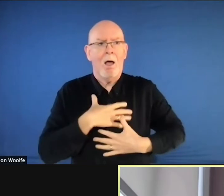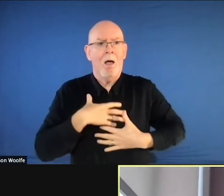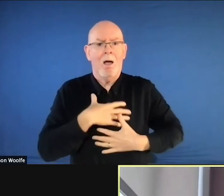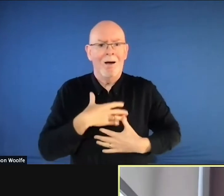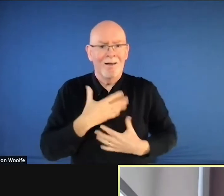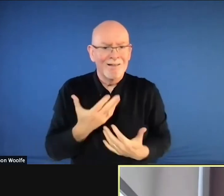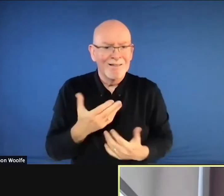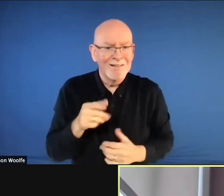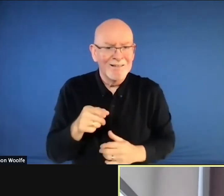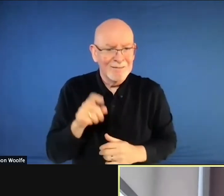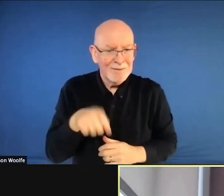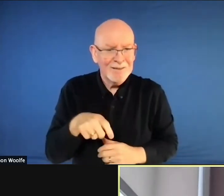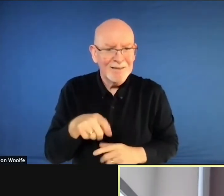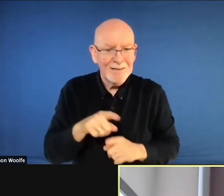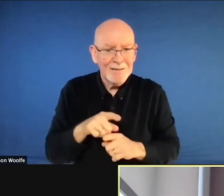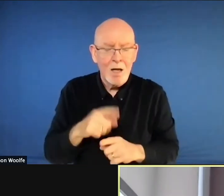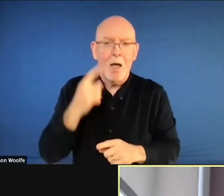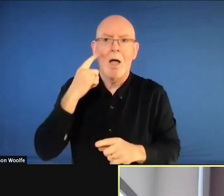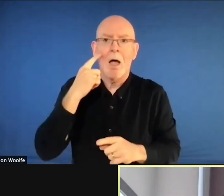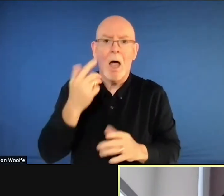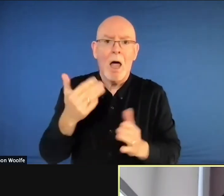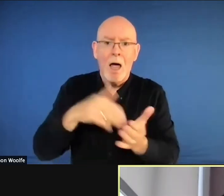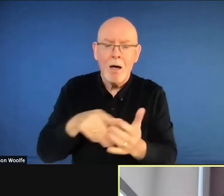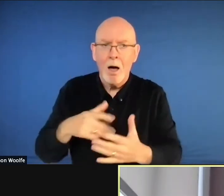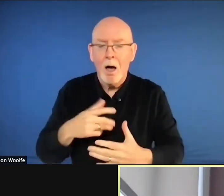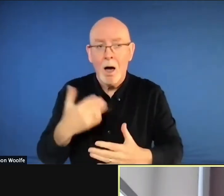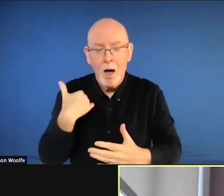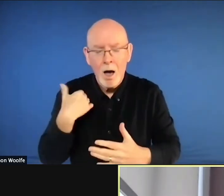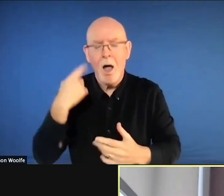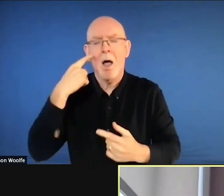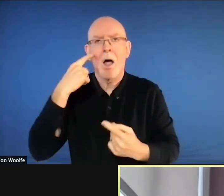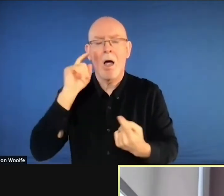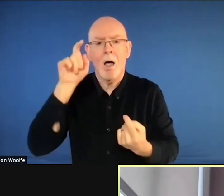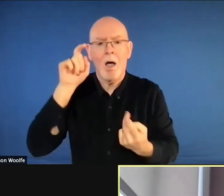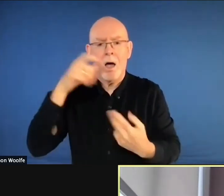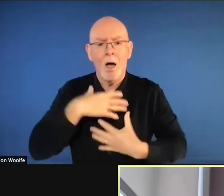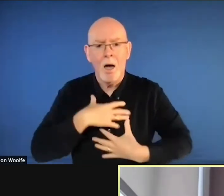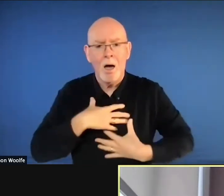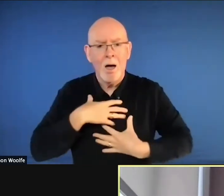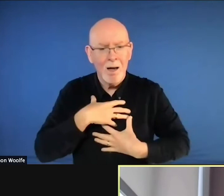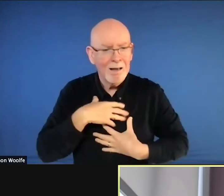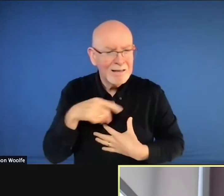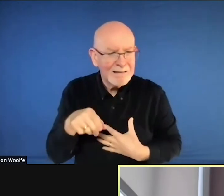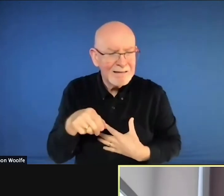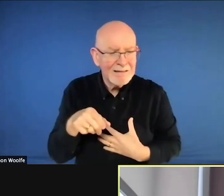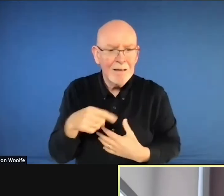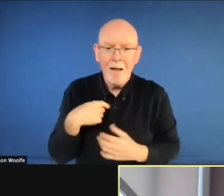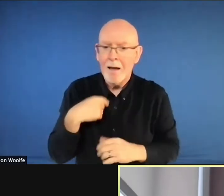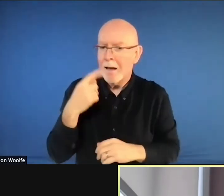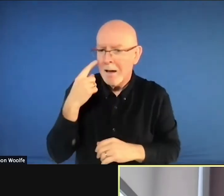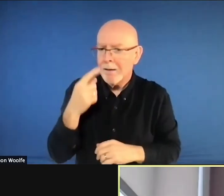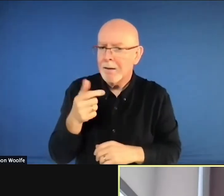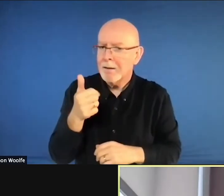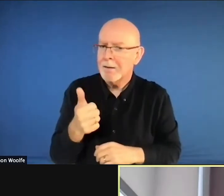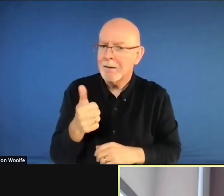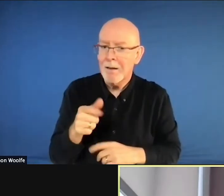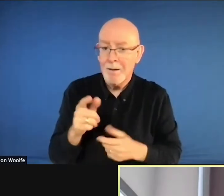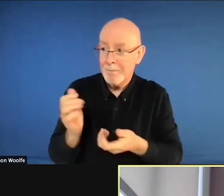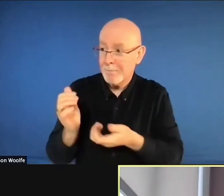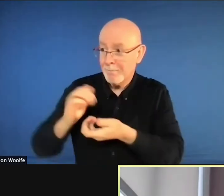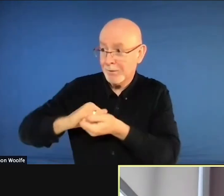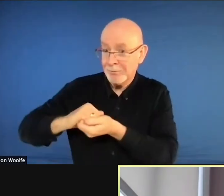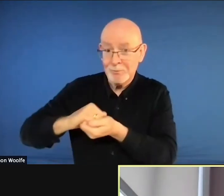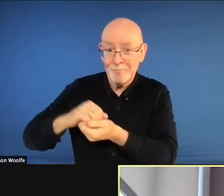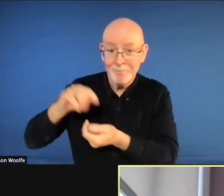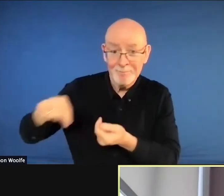there are many other ways of promoting partnership, for example, including relevant partners throughout the research process.